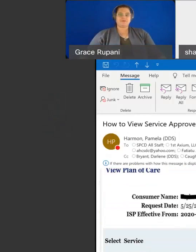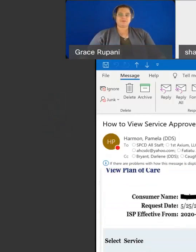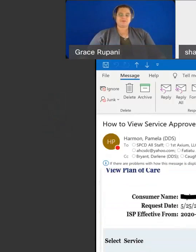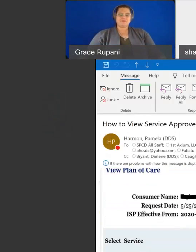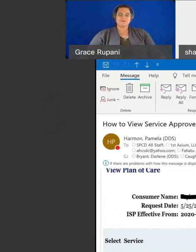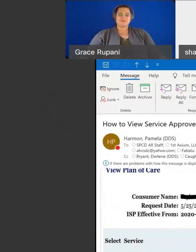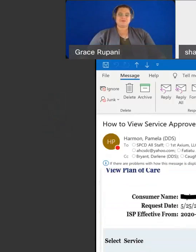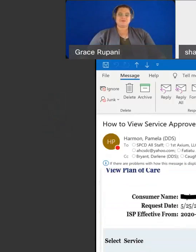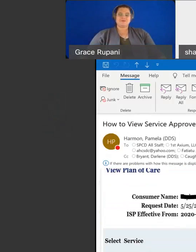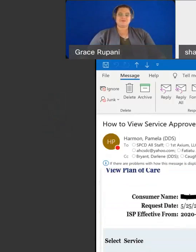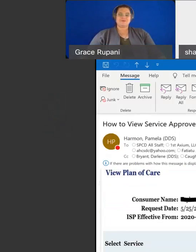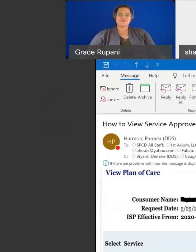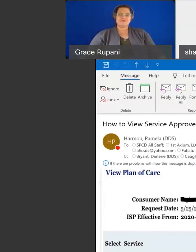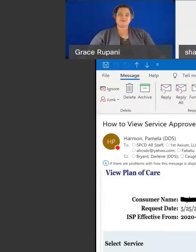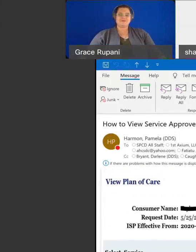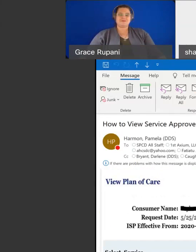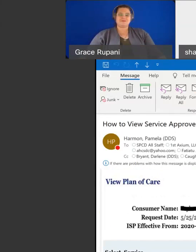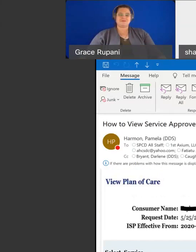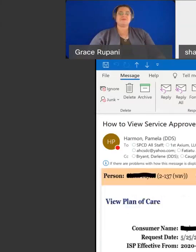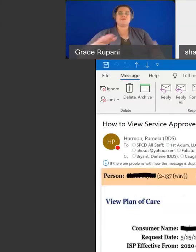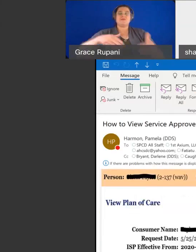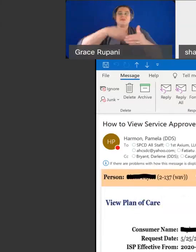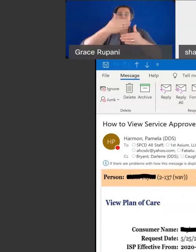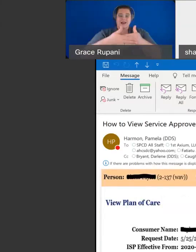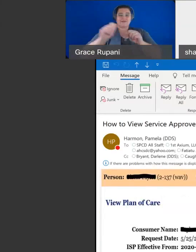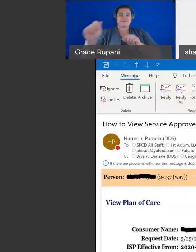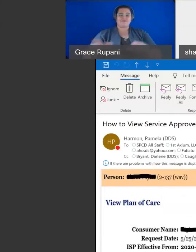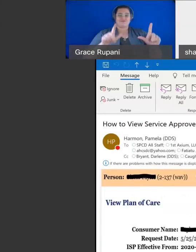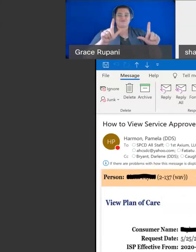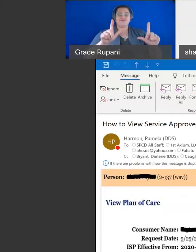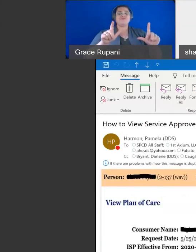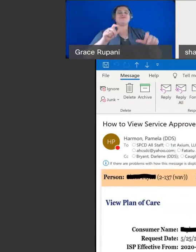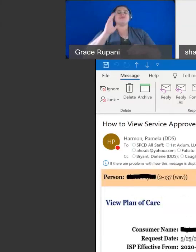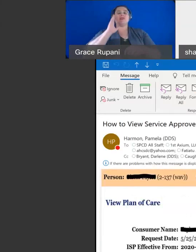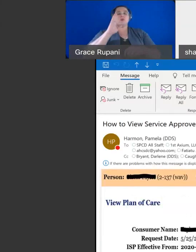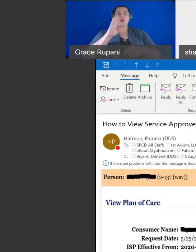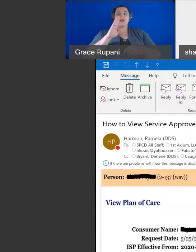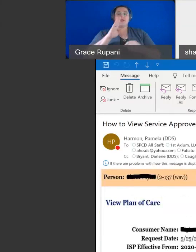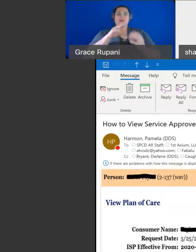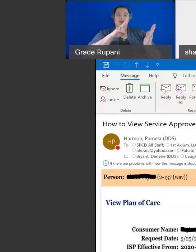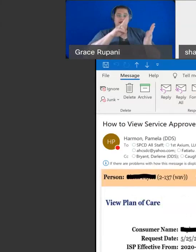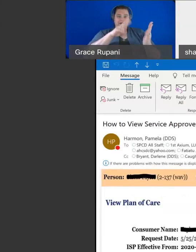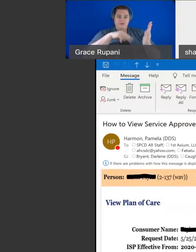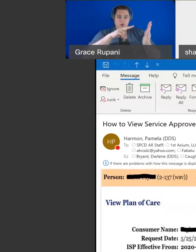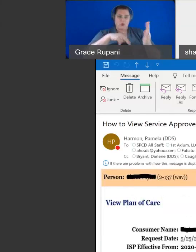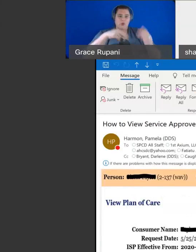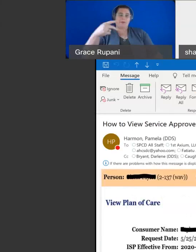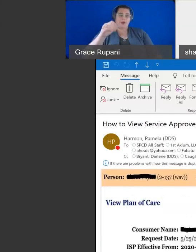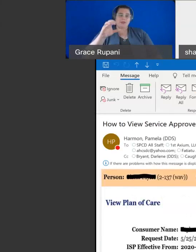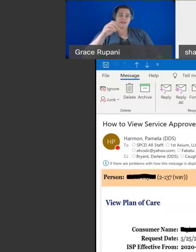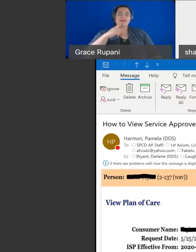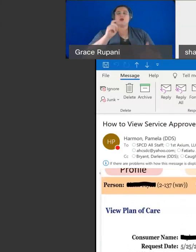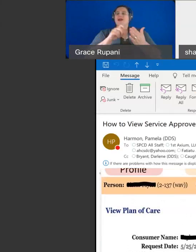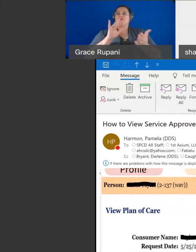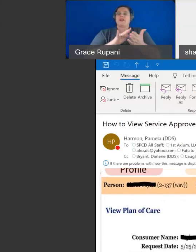And then once you click on POC request, you should be able to view the POC. You have to click on the current one,